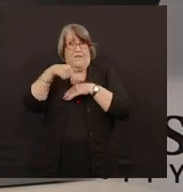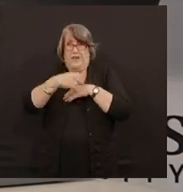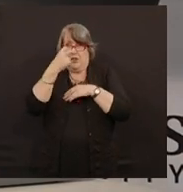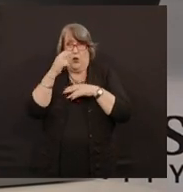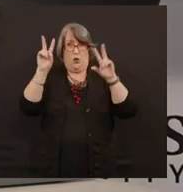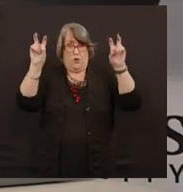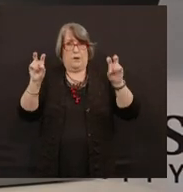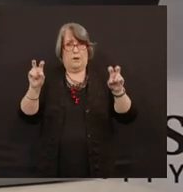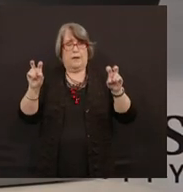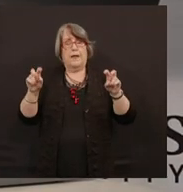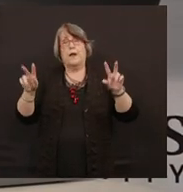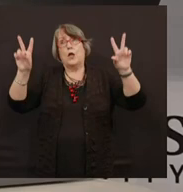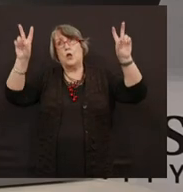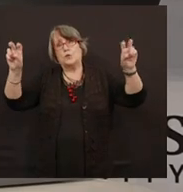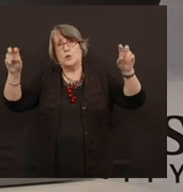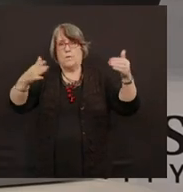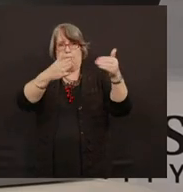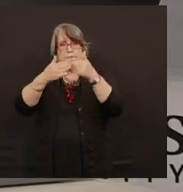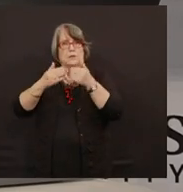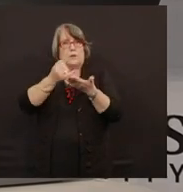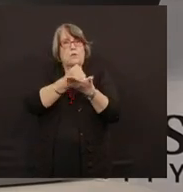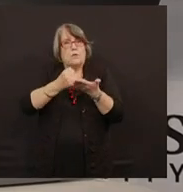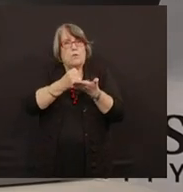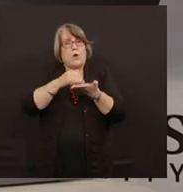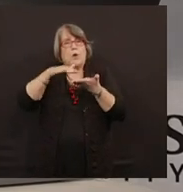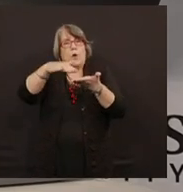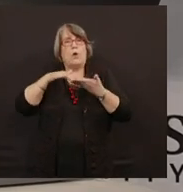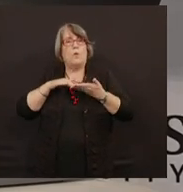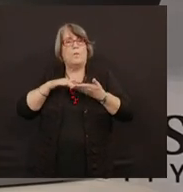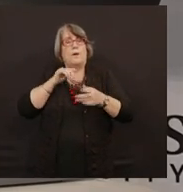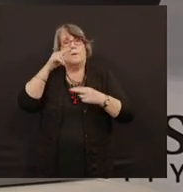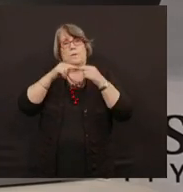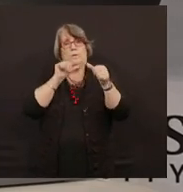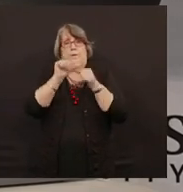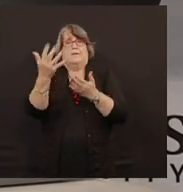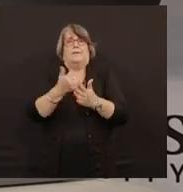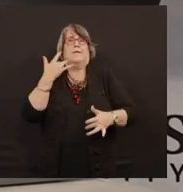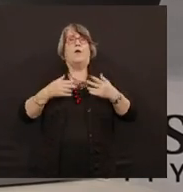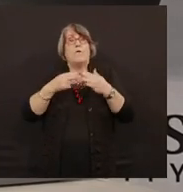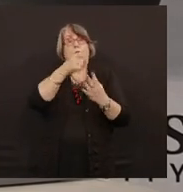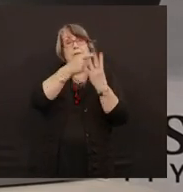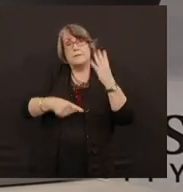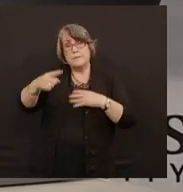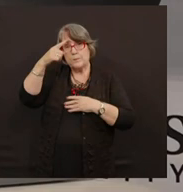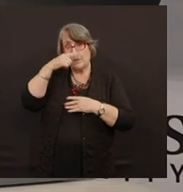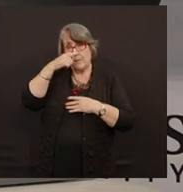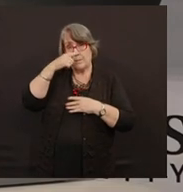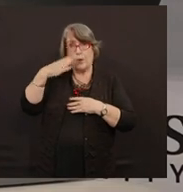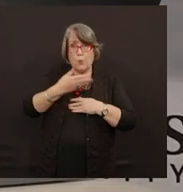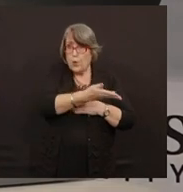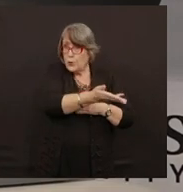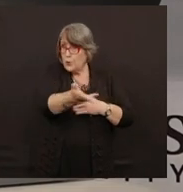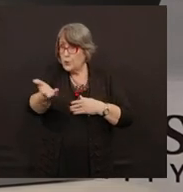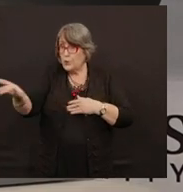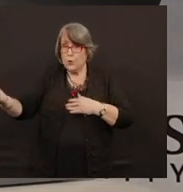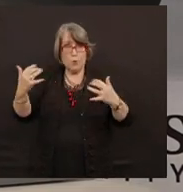is righting the wrongs, building safer lives for people with disabilities. So we want to hear from you. So